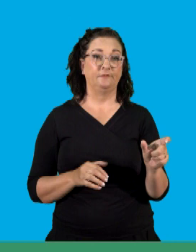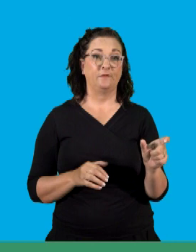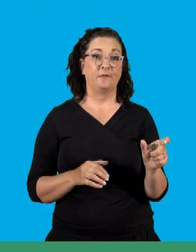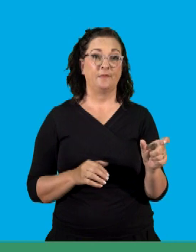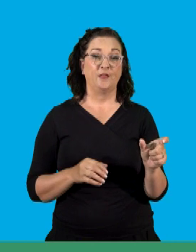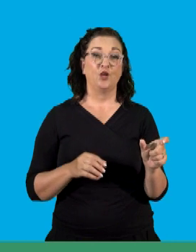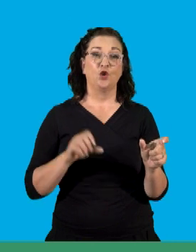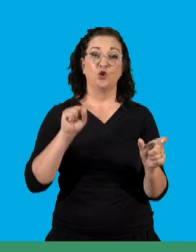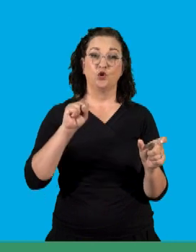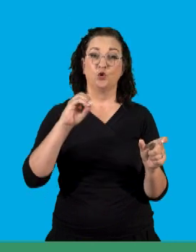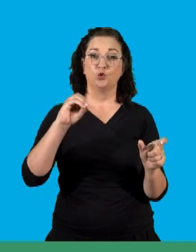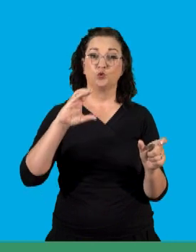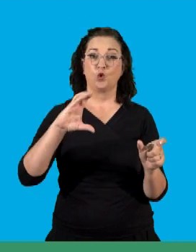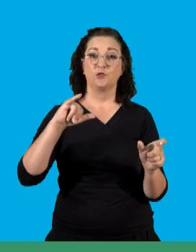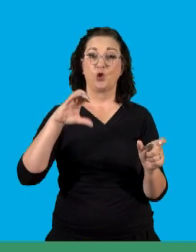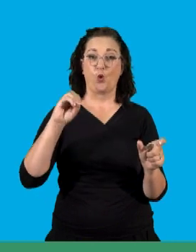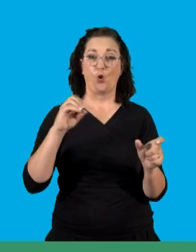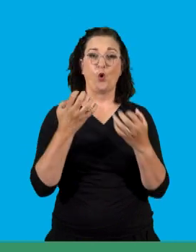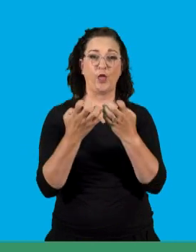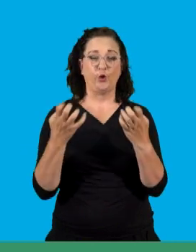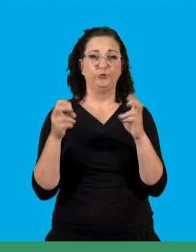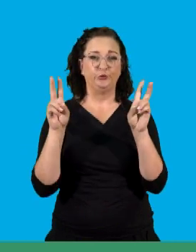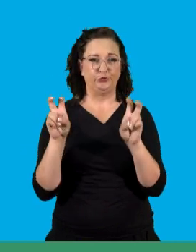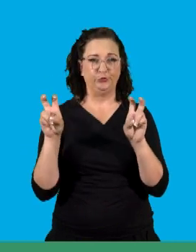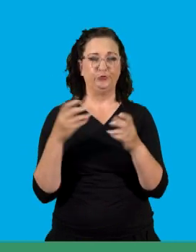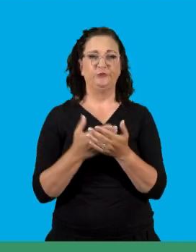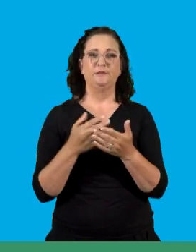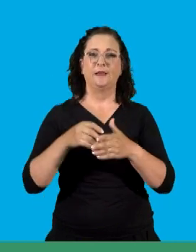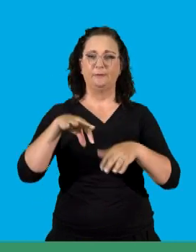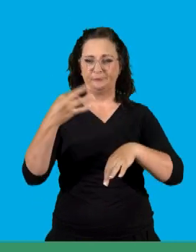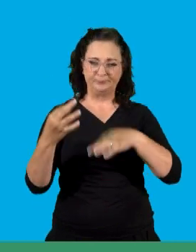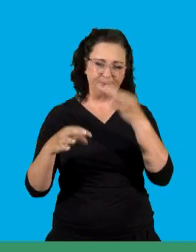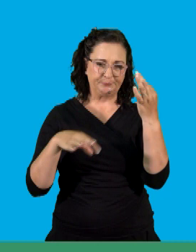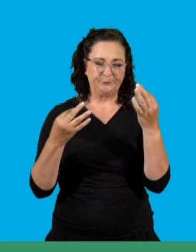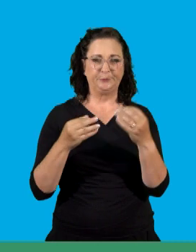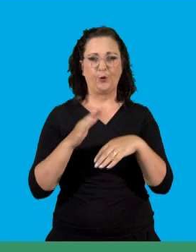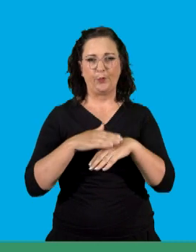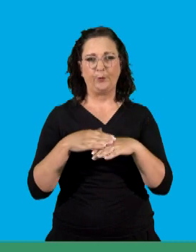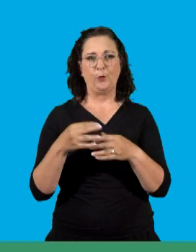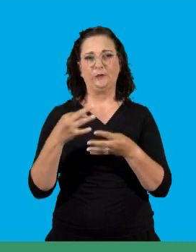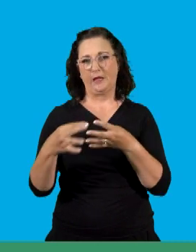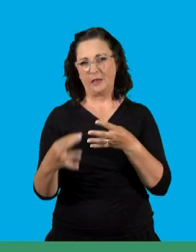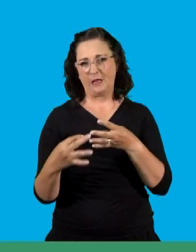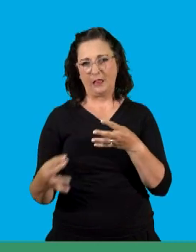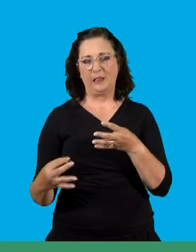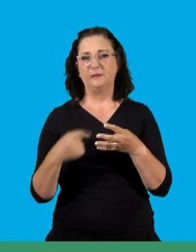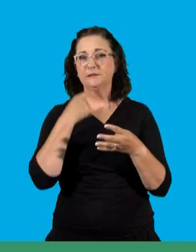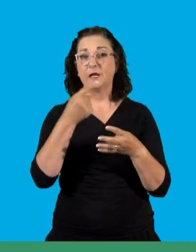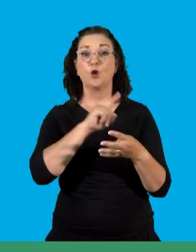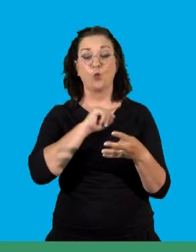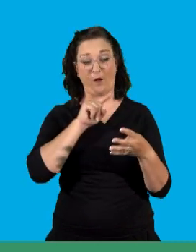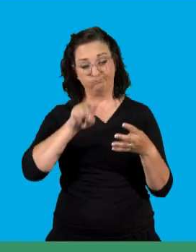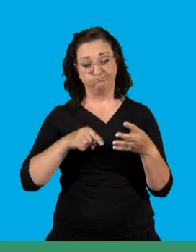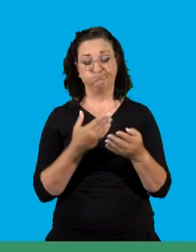must elaborate on the meaning of socio-economic issues and explain the reasons why they pose challenges